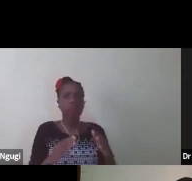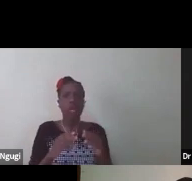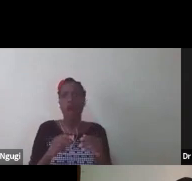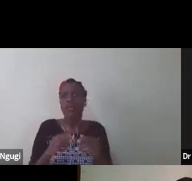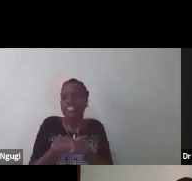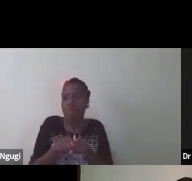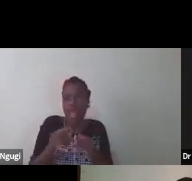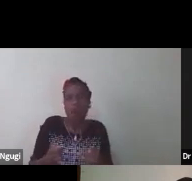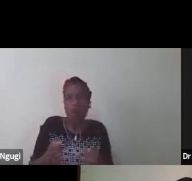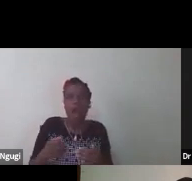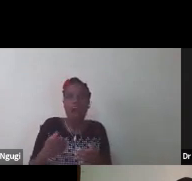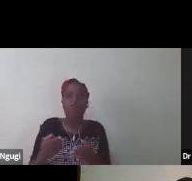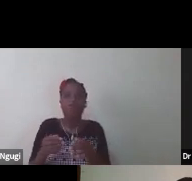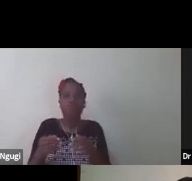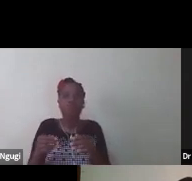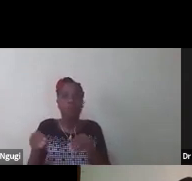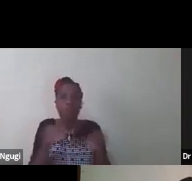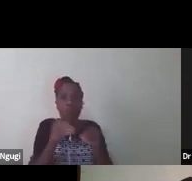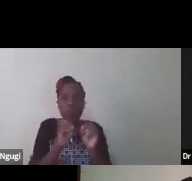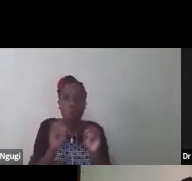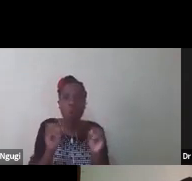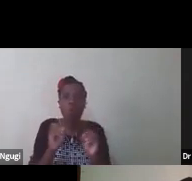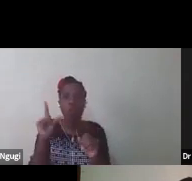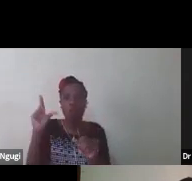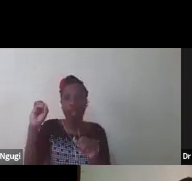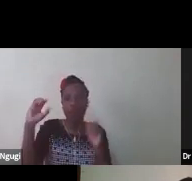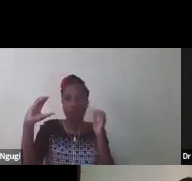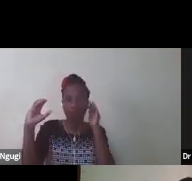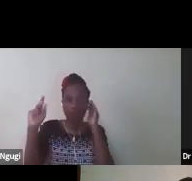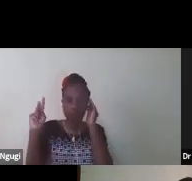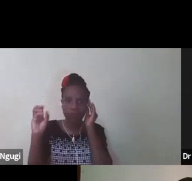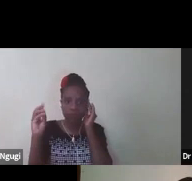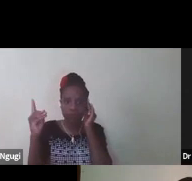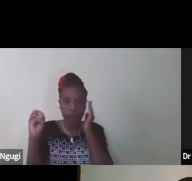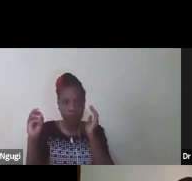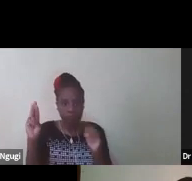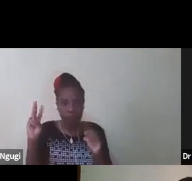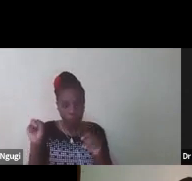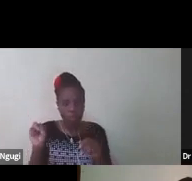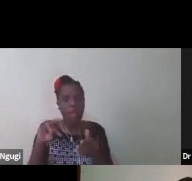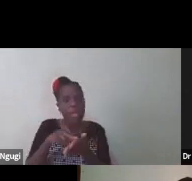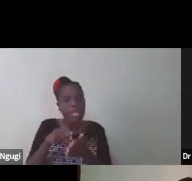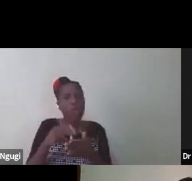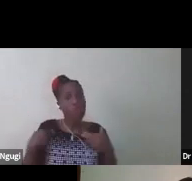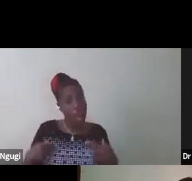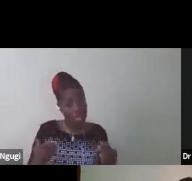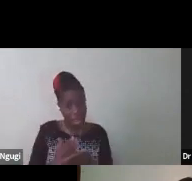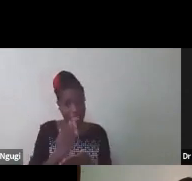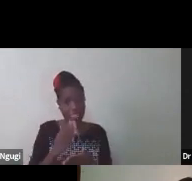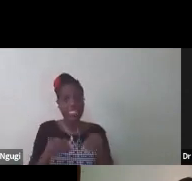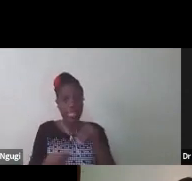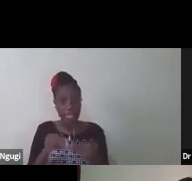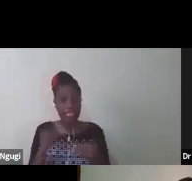well. So I think the quality rights on trying to address the issues of human rights, disability, mental